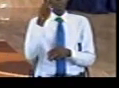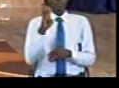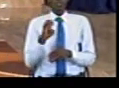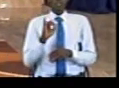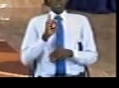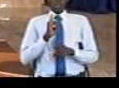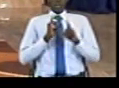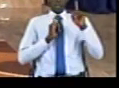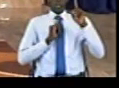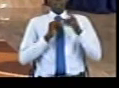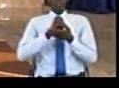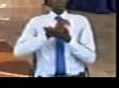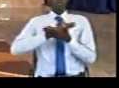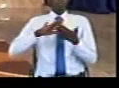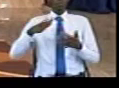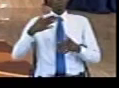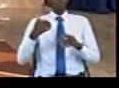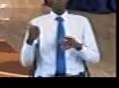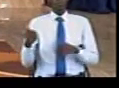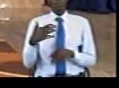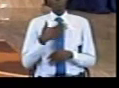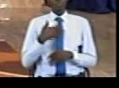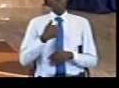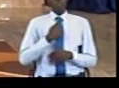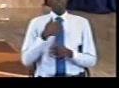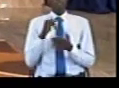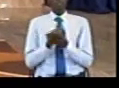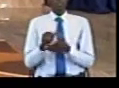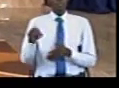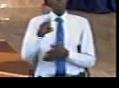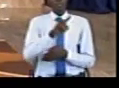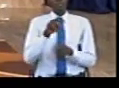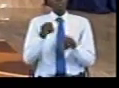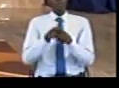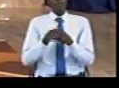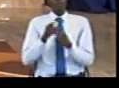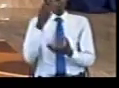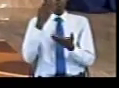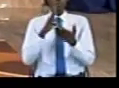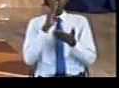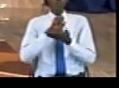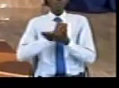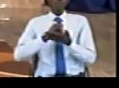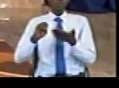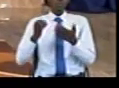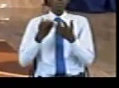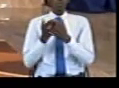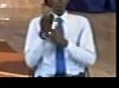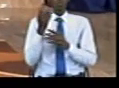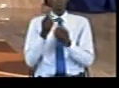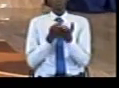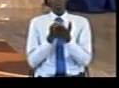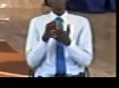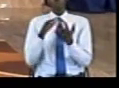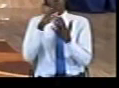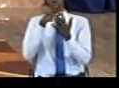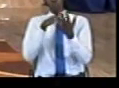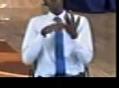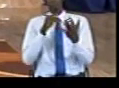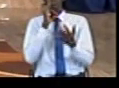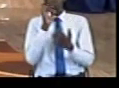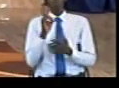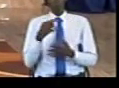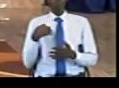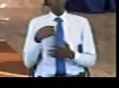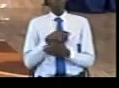that they also might be sanctified through the truth. Those are the verses we are looking at today.